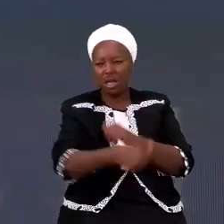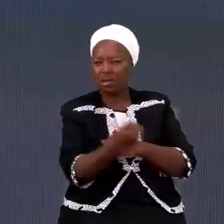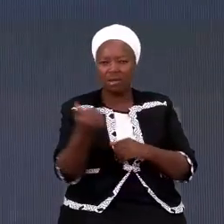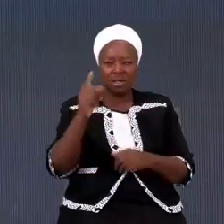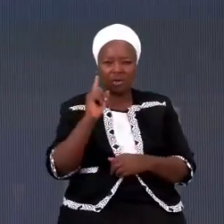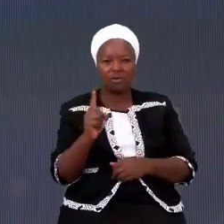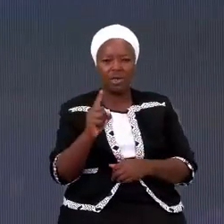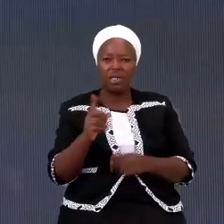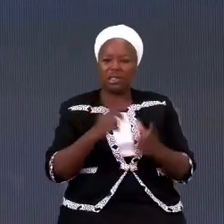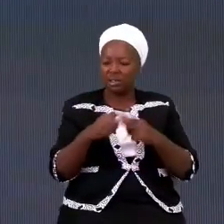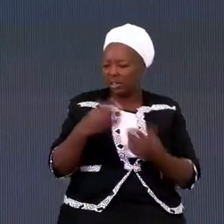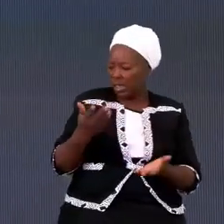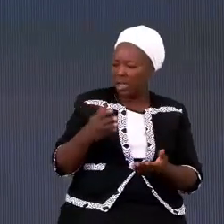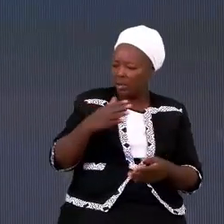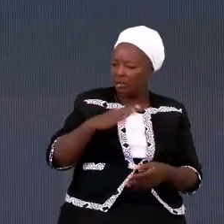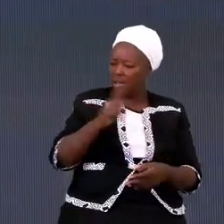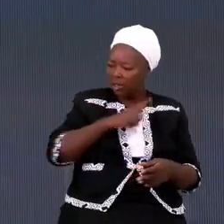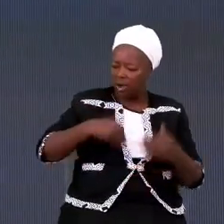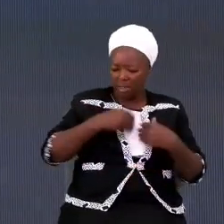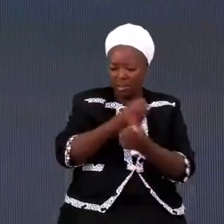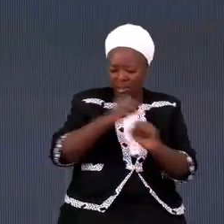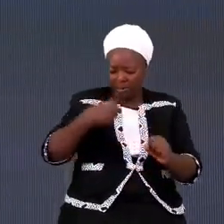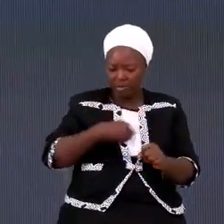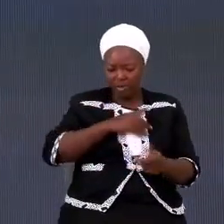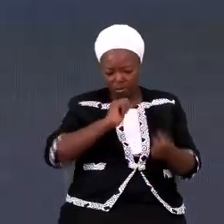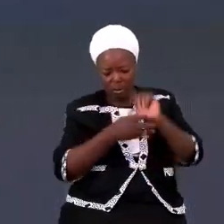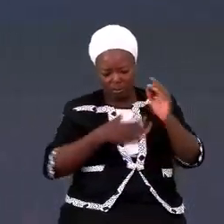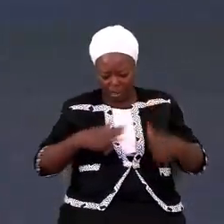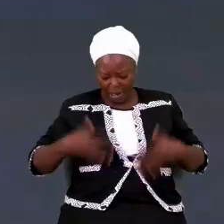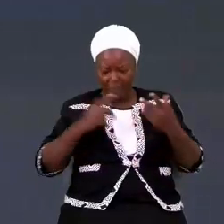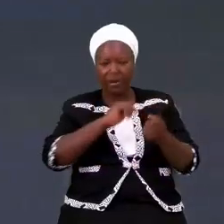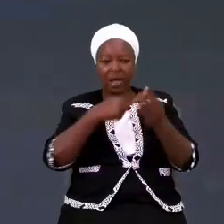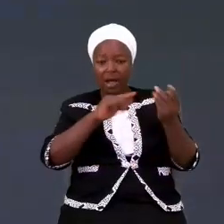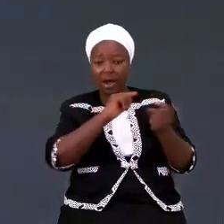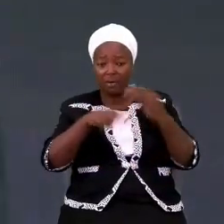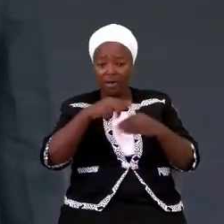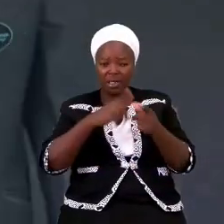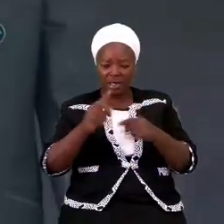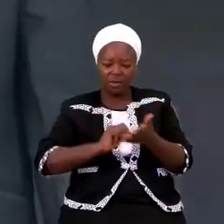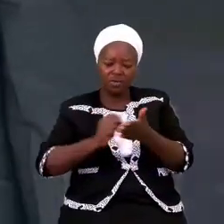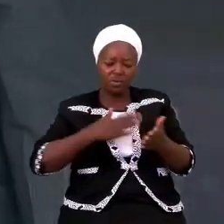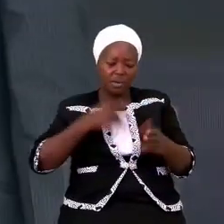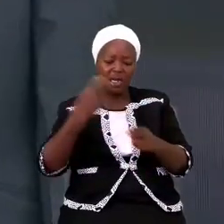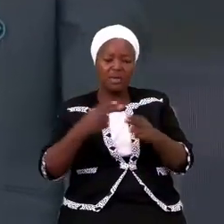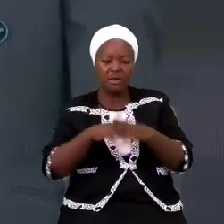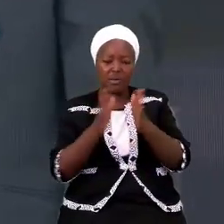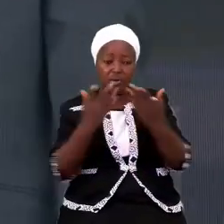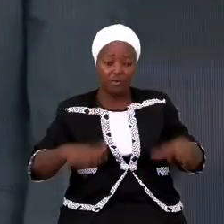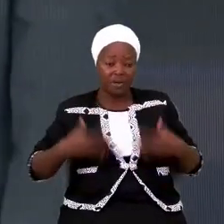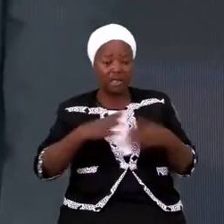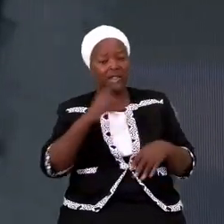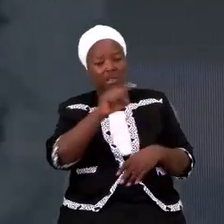him above everything, above everyone. The unrivaled love for